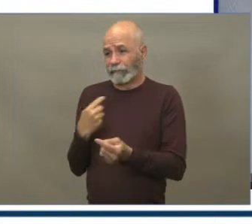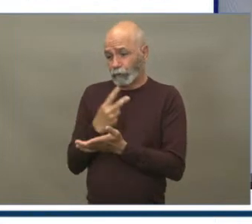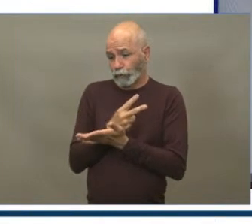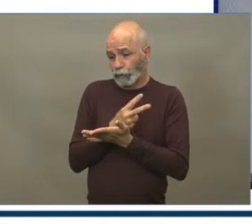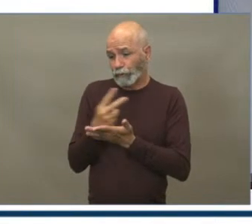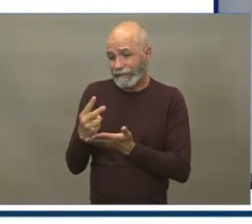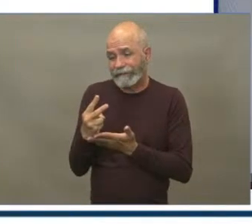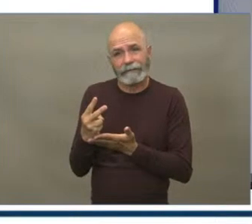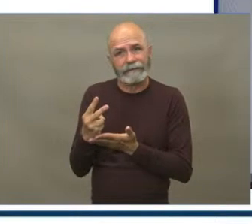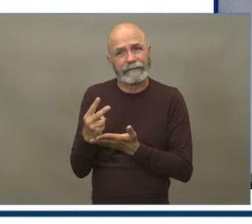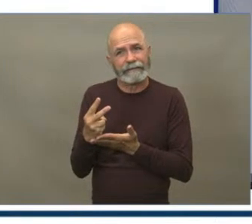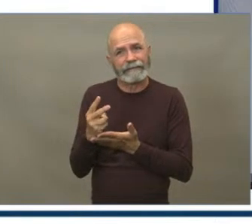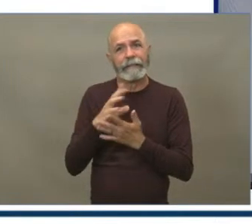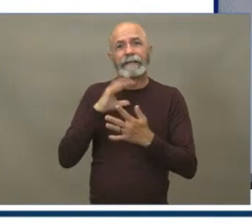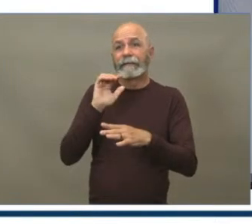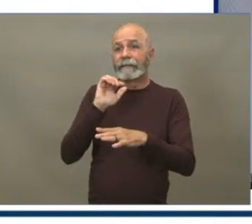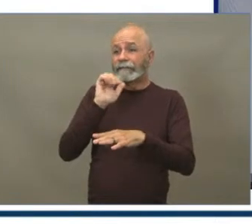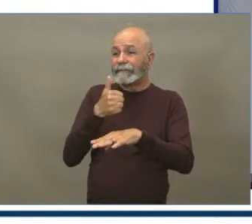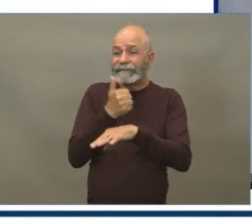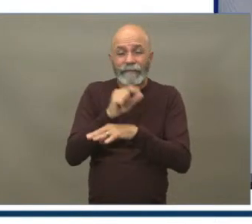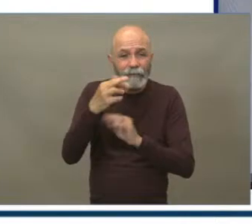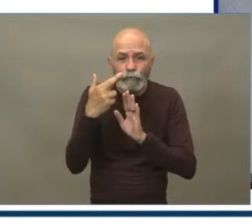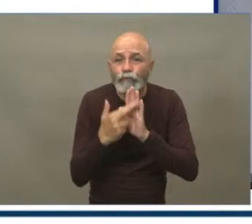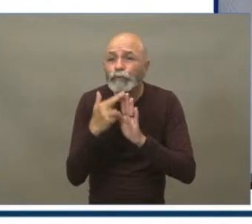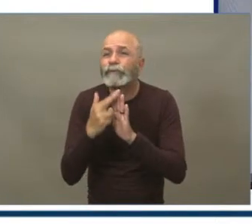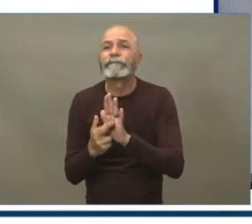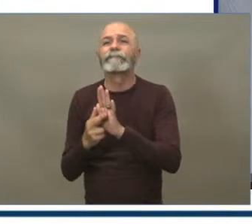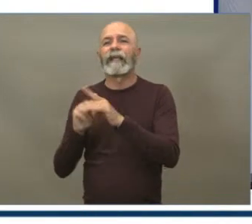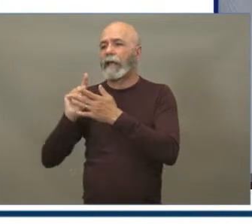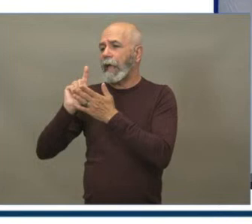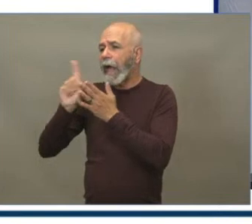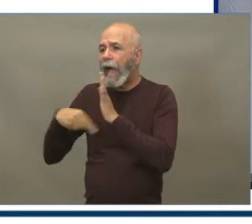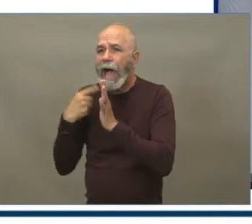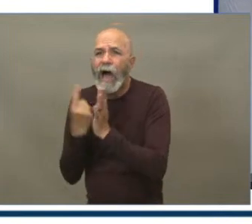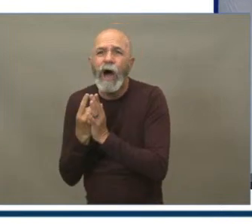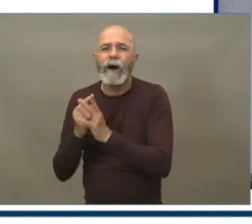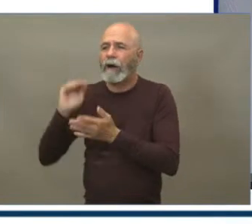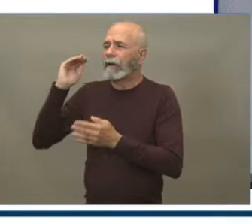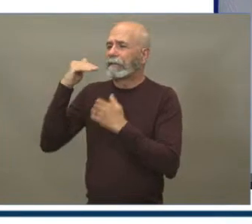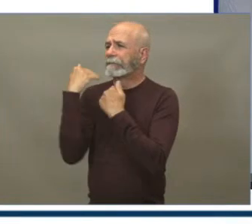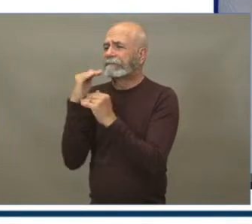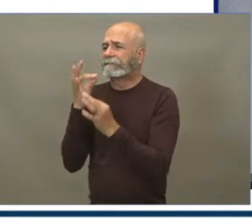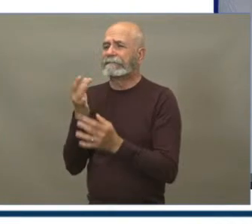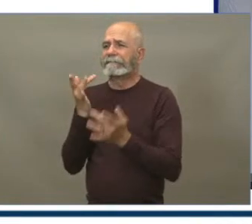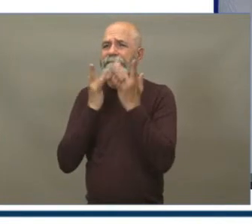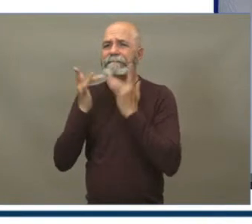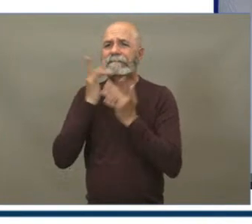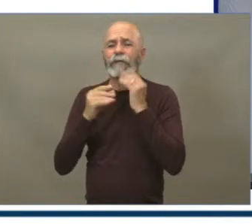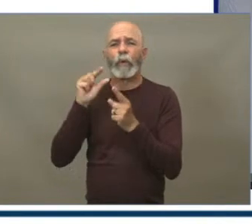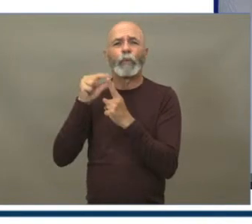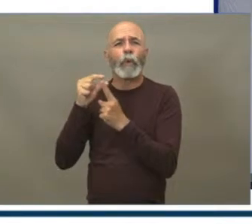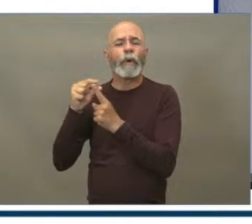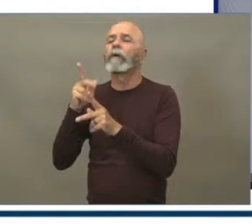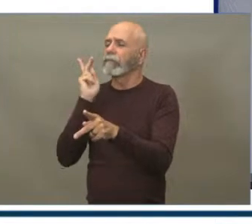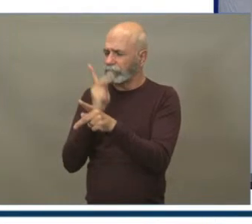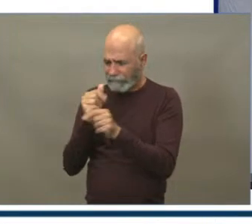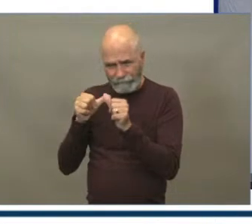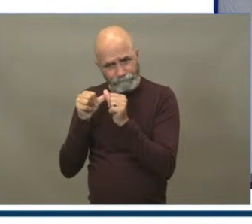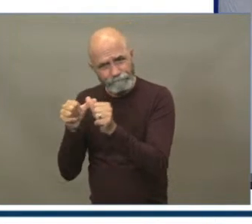restrictions in place that are limiting hours of work for people. And that's going to continue for days ahead of time. So what